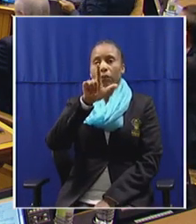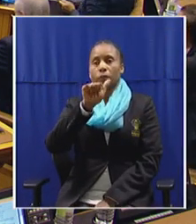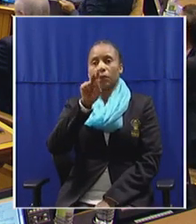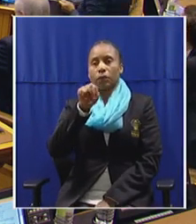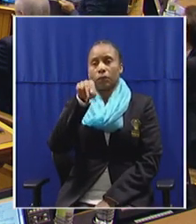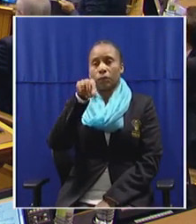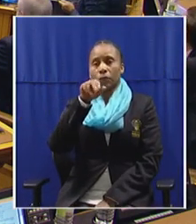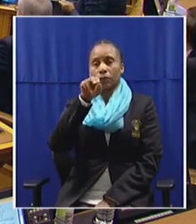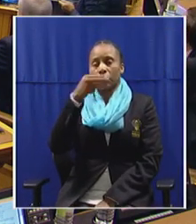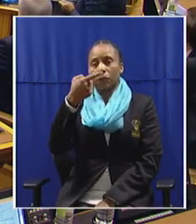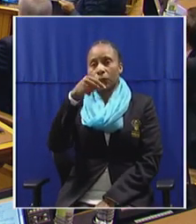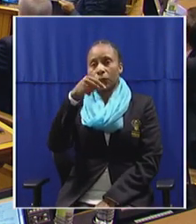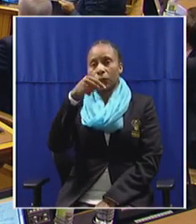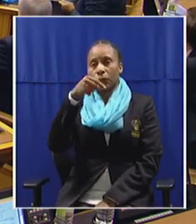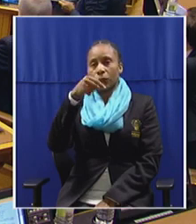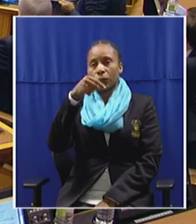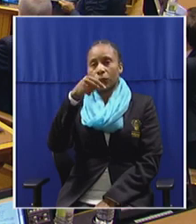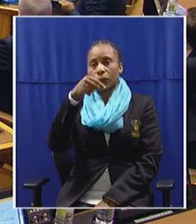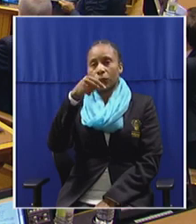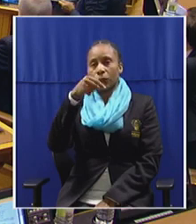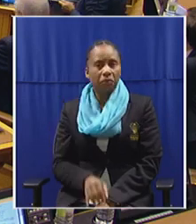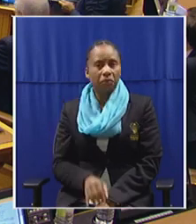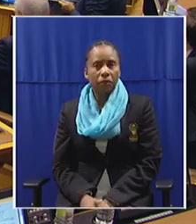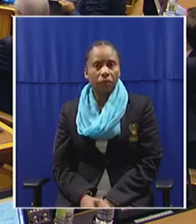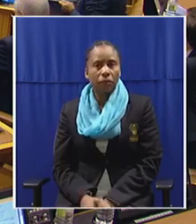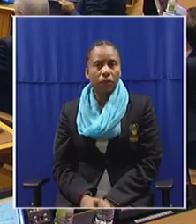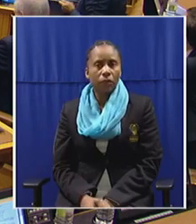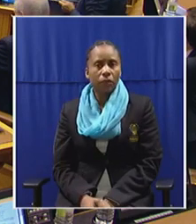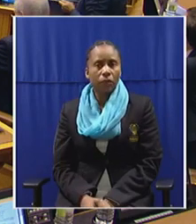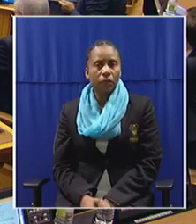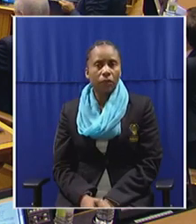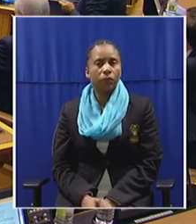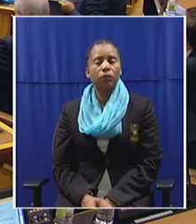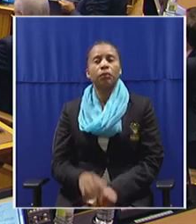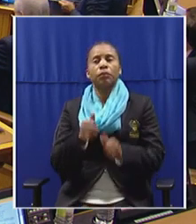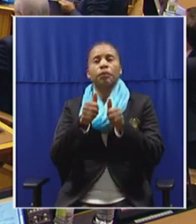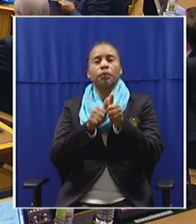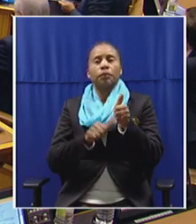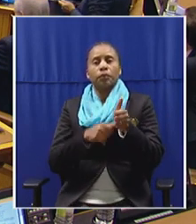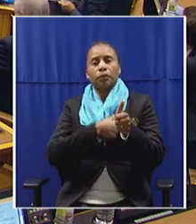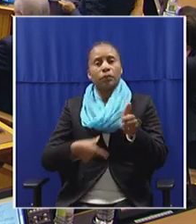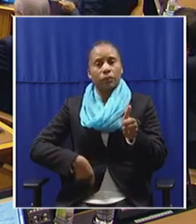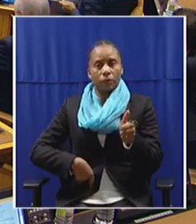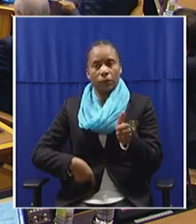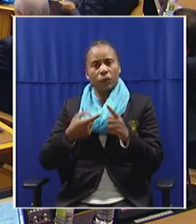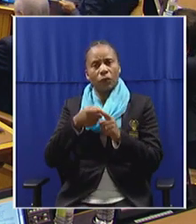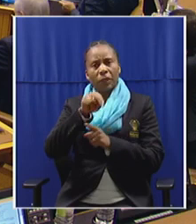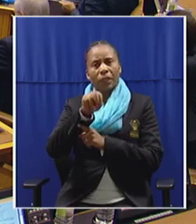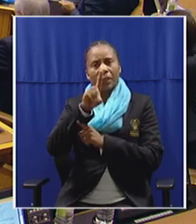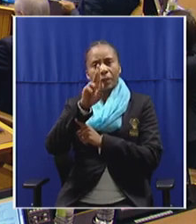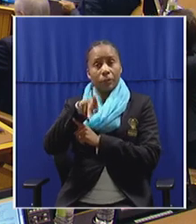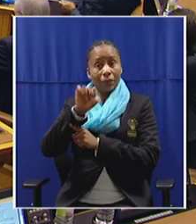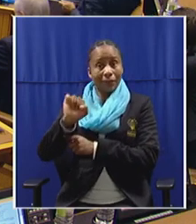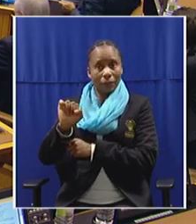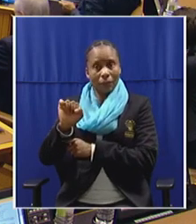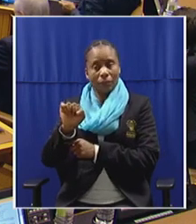I'll take the question for Honorable Ntlangwini, Madam Speaker. Deputy President, according to your NDP, you